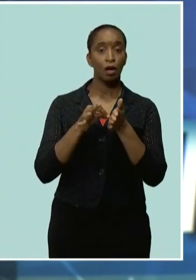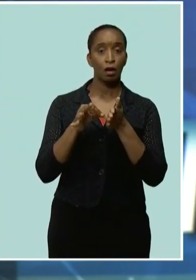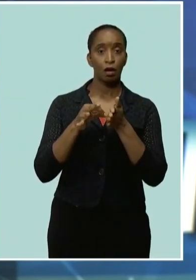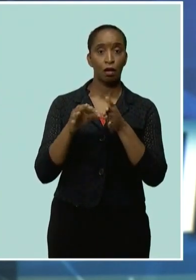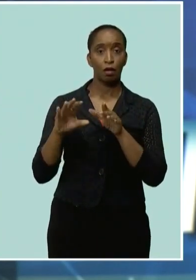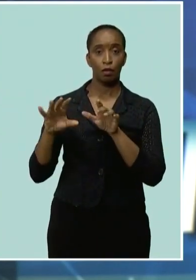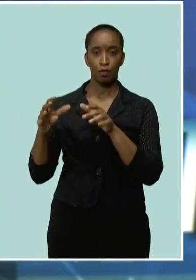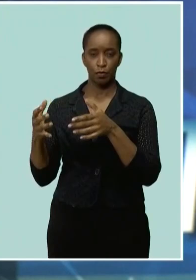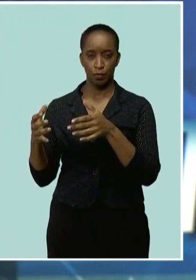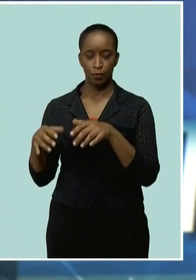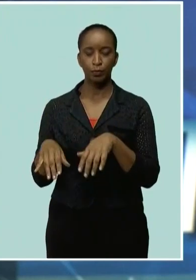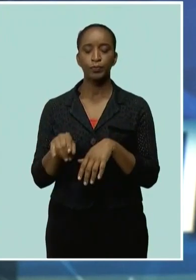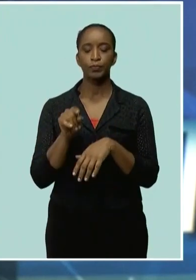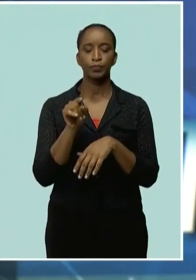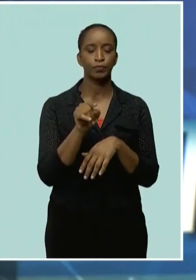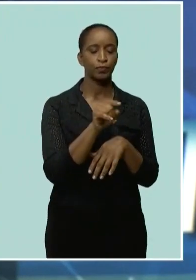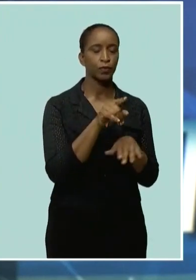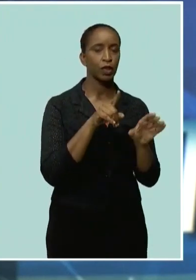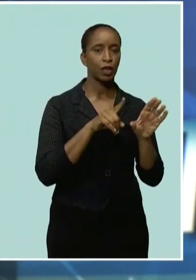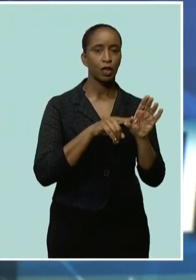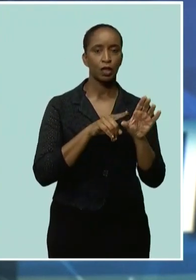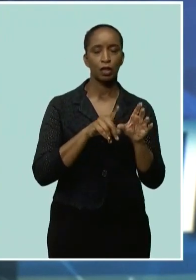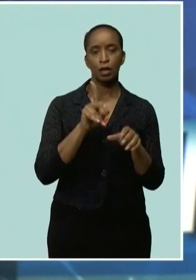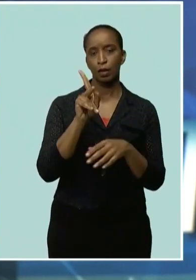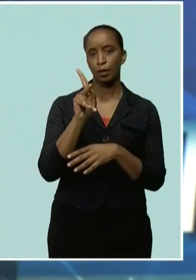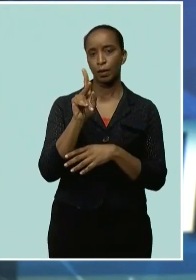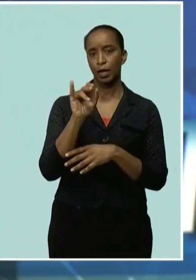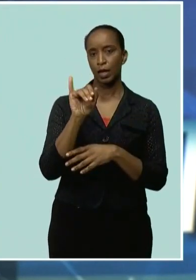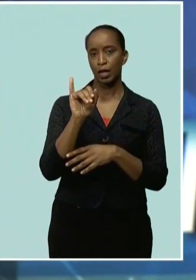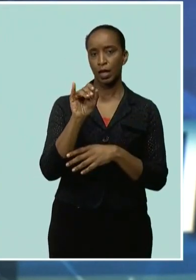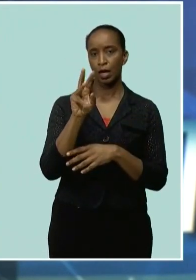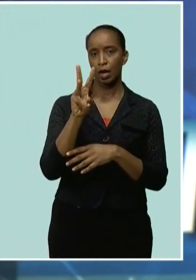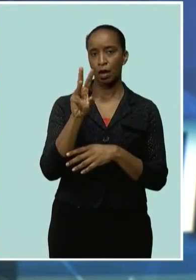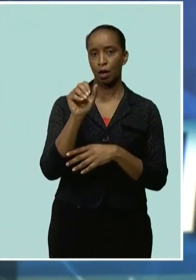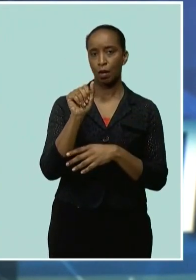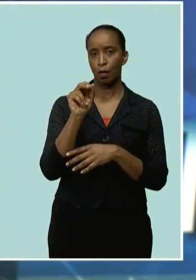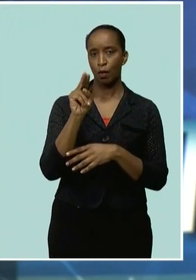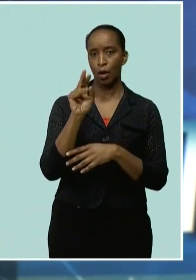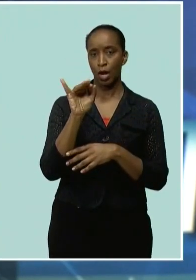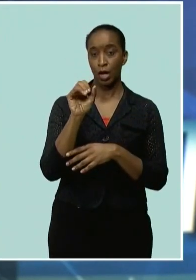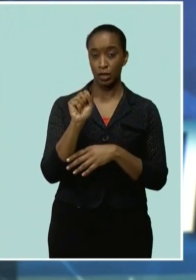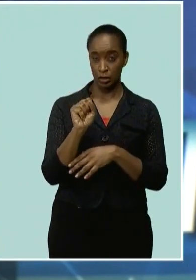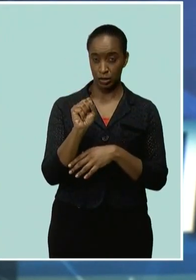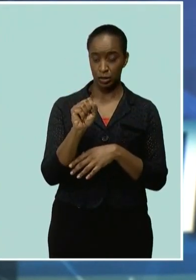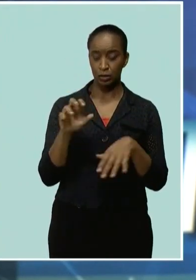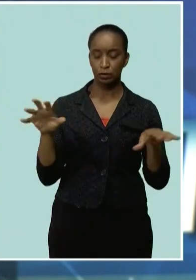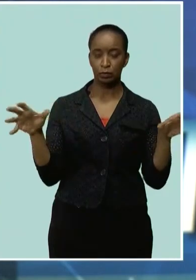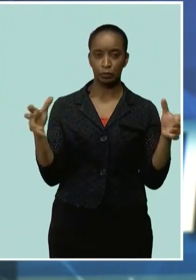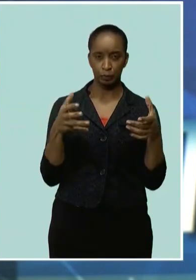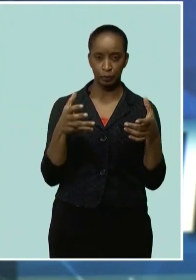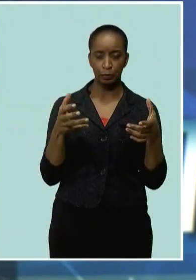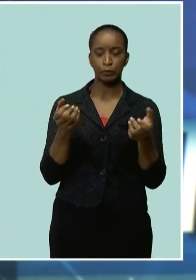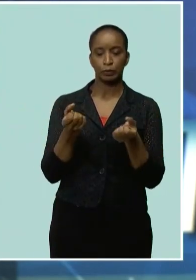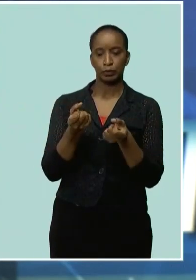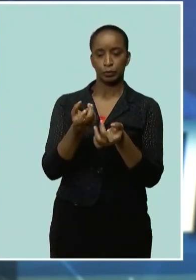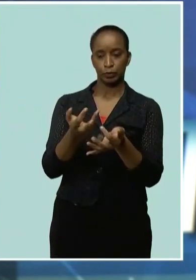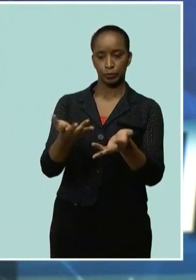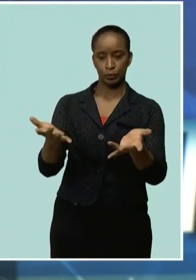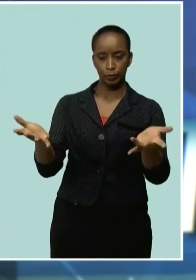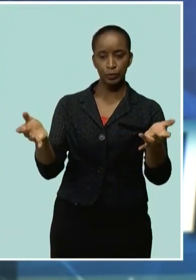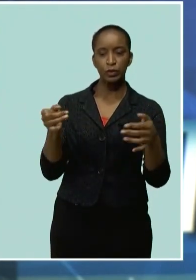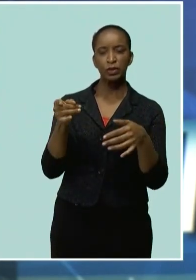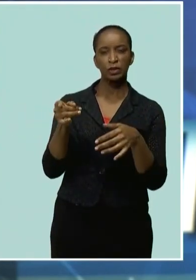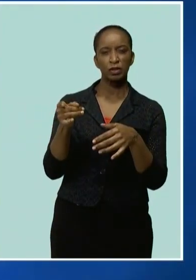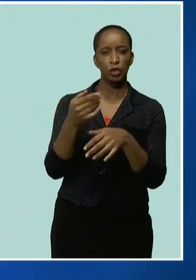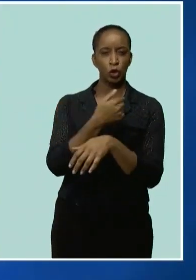Kiwani's clubs, including one at the primary level, got together to donate supplies to the geriatric hospital. The gifts